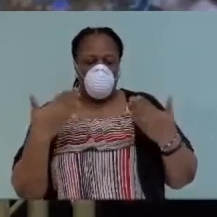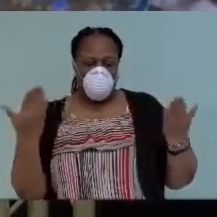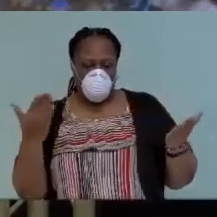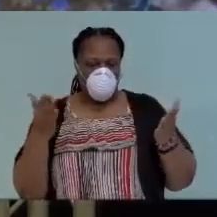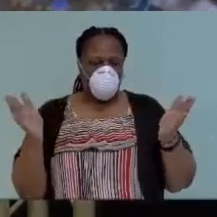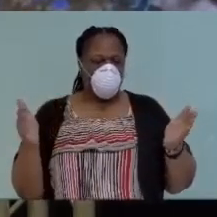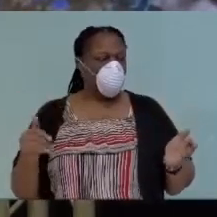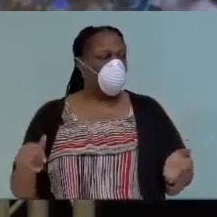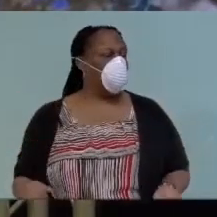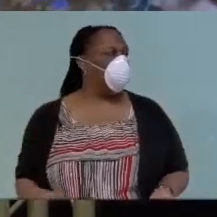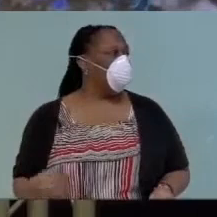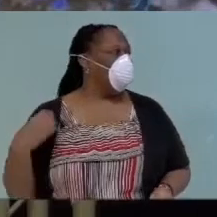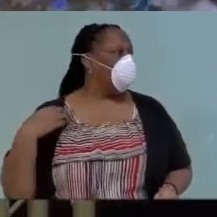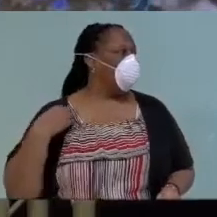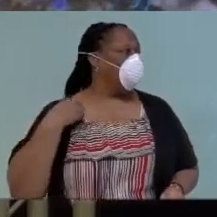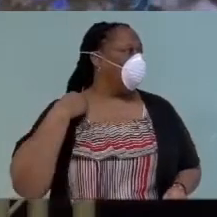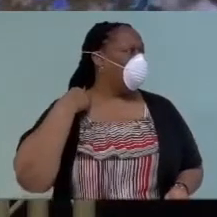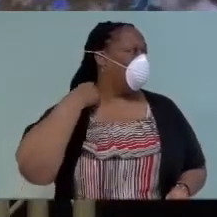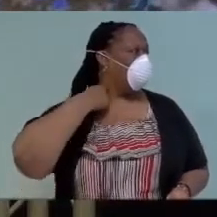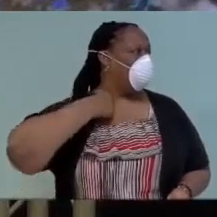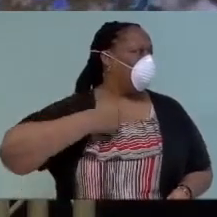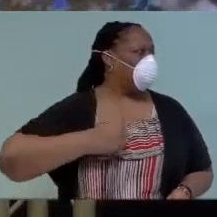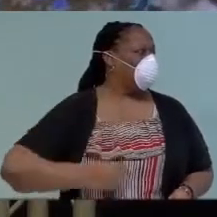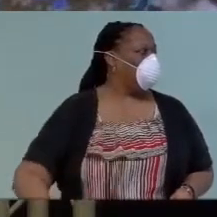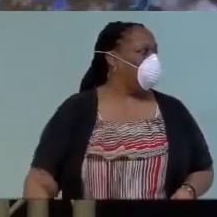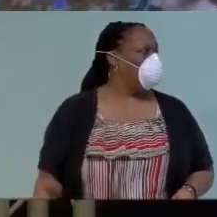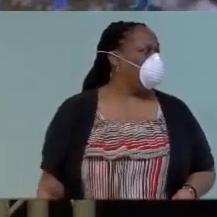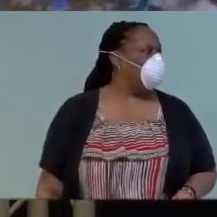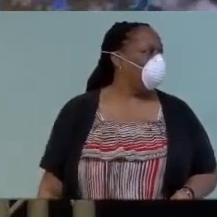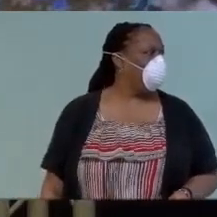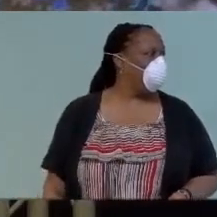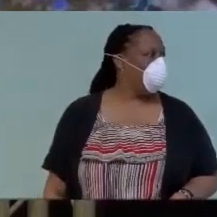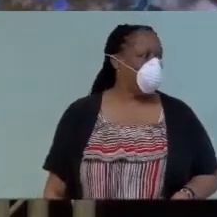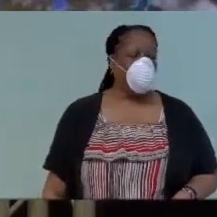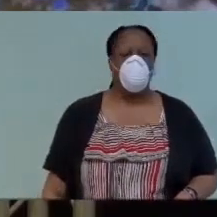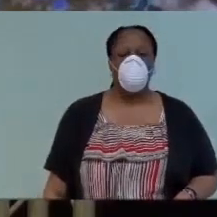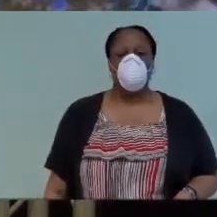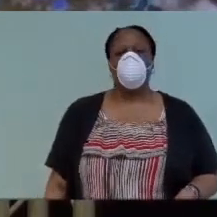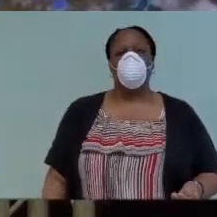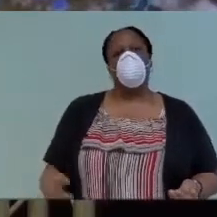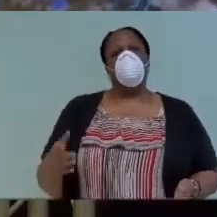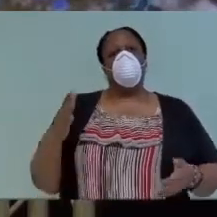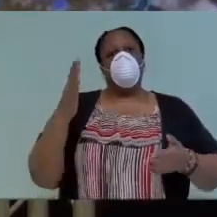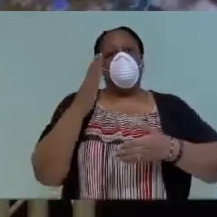as the samples have to be shipped to Trinidad and it takes a few days for us to receive the results.